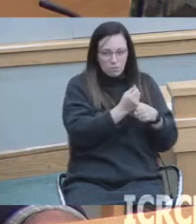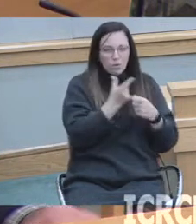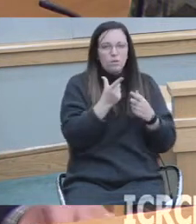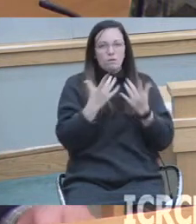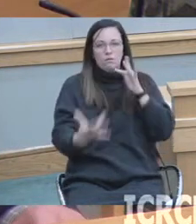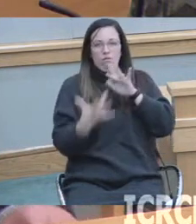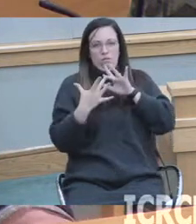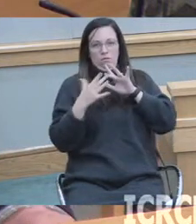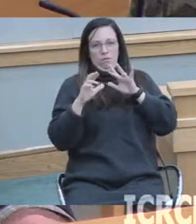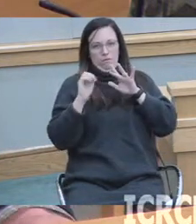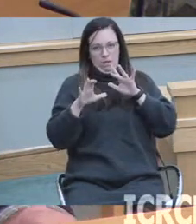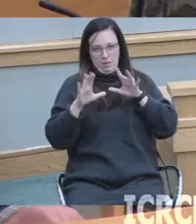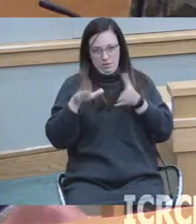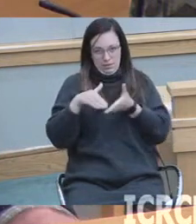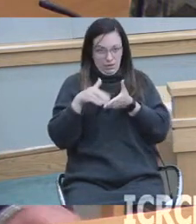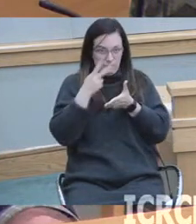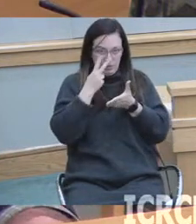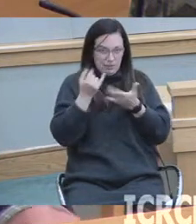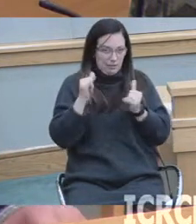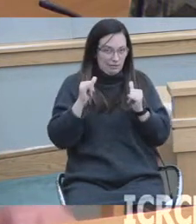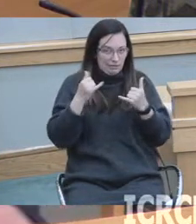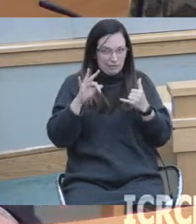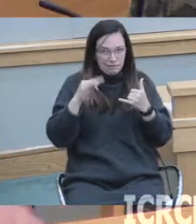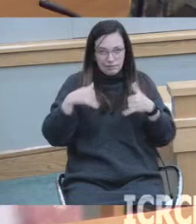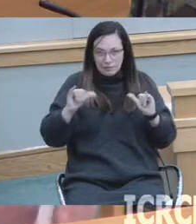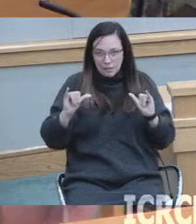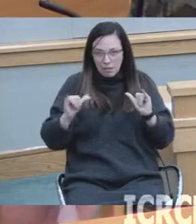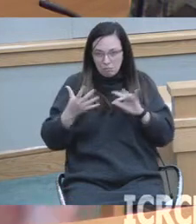see if there's still a need for that age group.